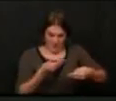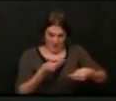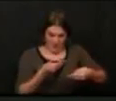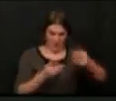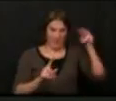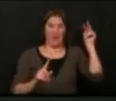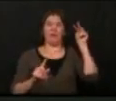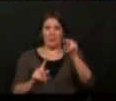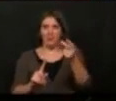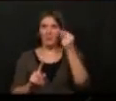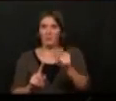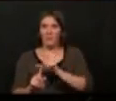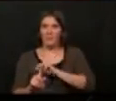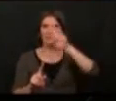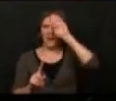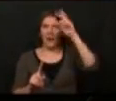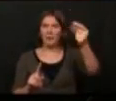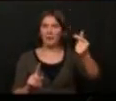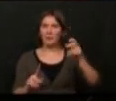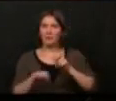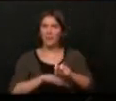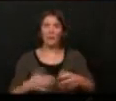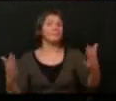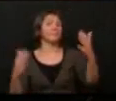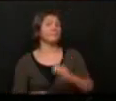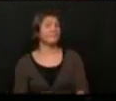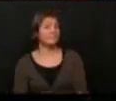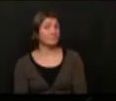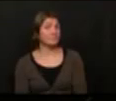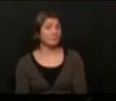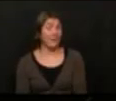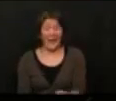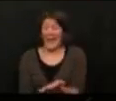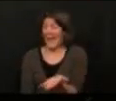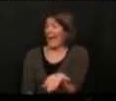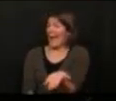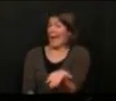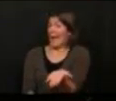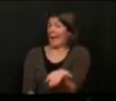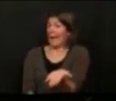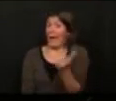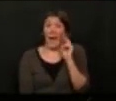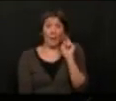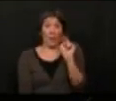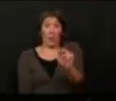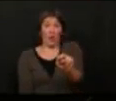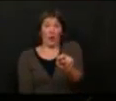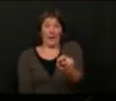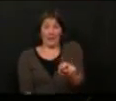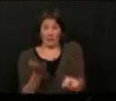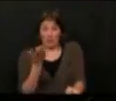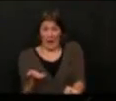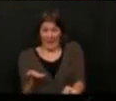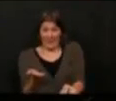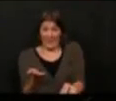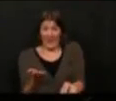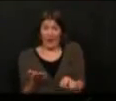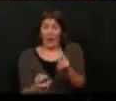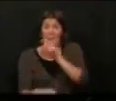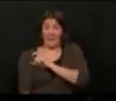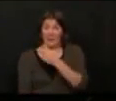the elephant in the room. Thanks, John, for getting us right on it. Yeah, I'm looking at the elephant doors out there. So yeah, I don't think there's